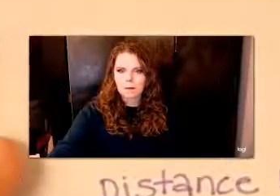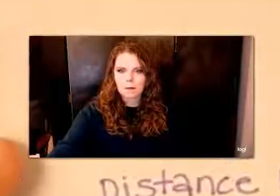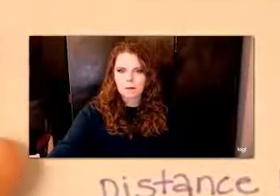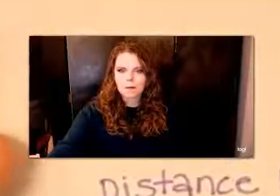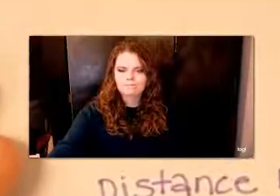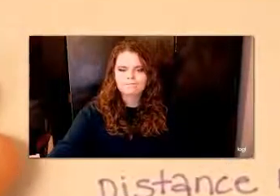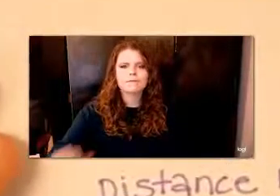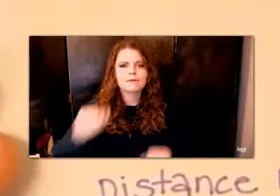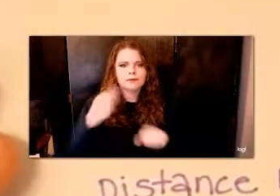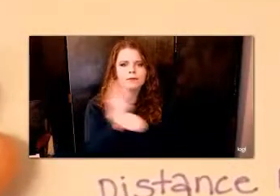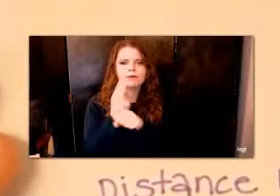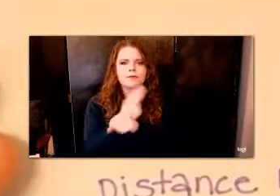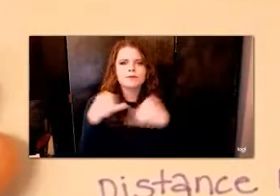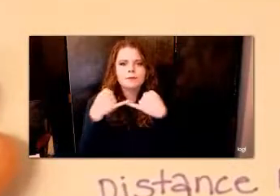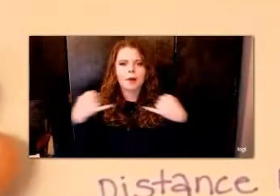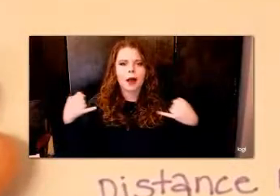furthest?